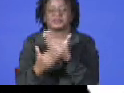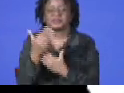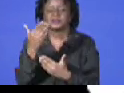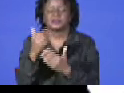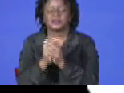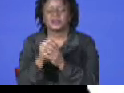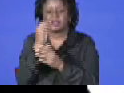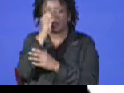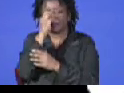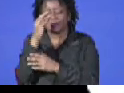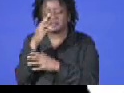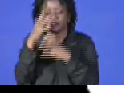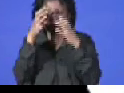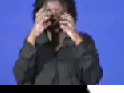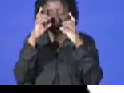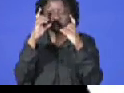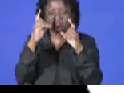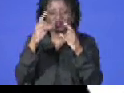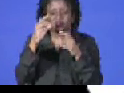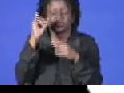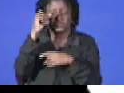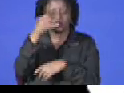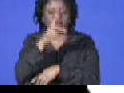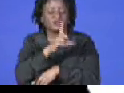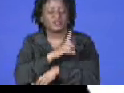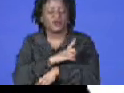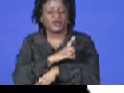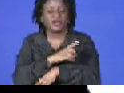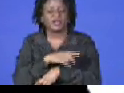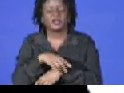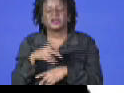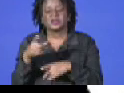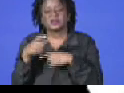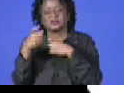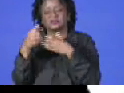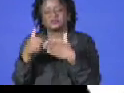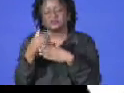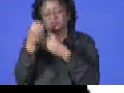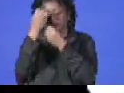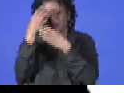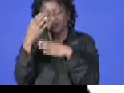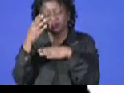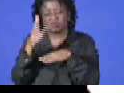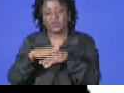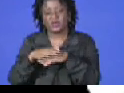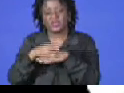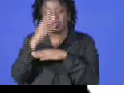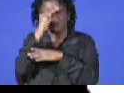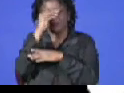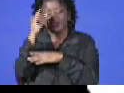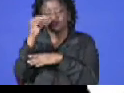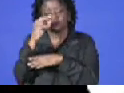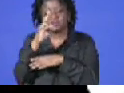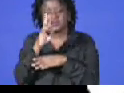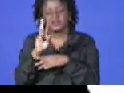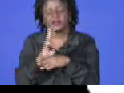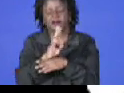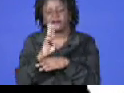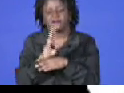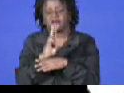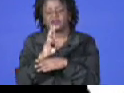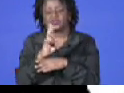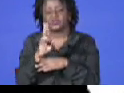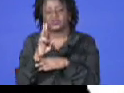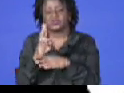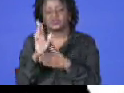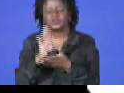Well, Minister of Education, the Honourable Geoffrey Lloyd, updated Parliament Monday on the Ministry's virtual school program that's been in effect since the closure of schools due